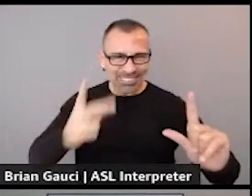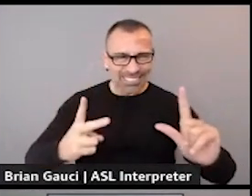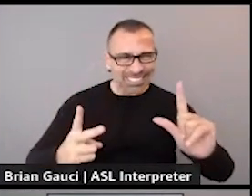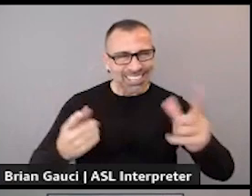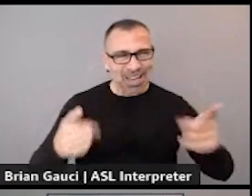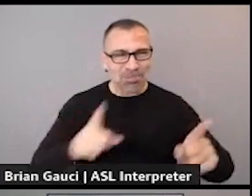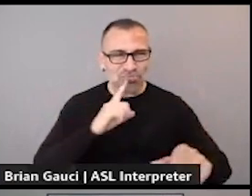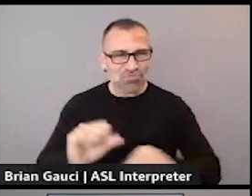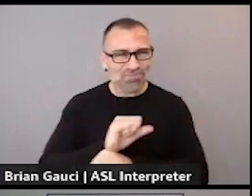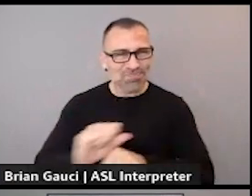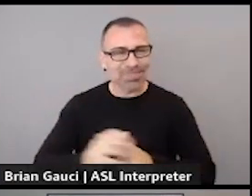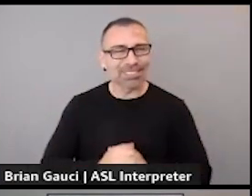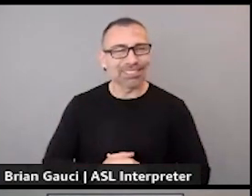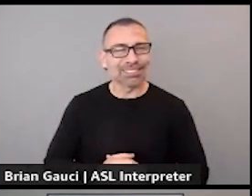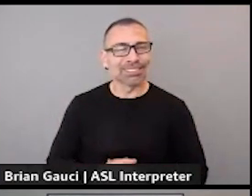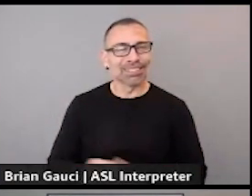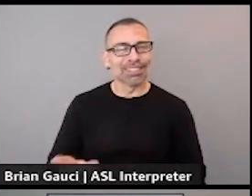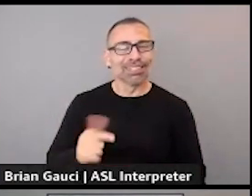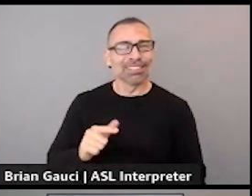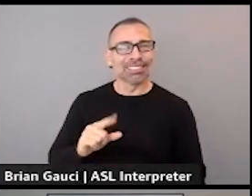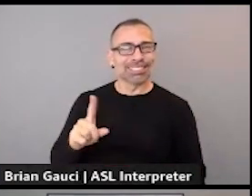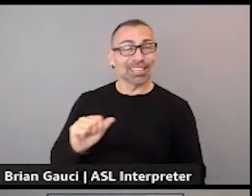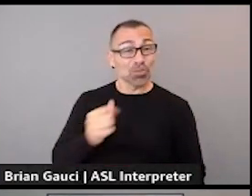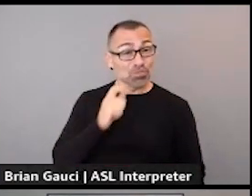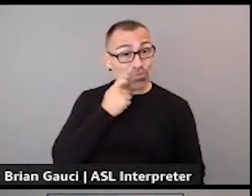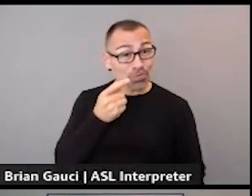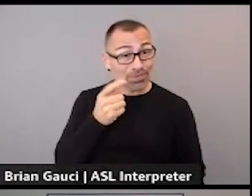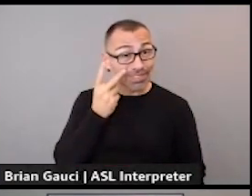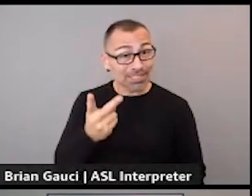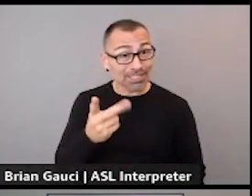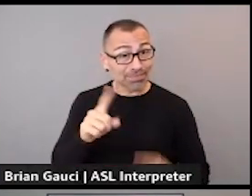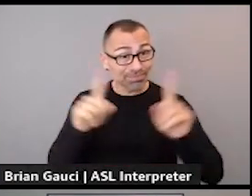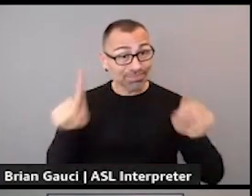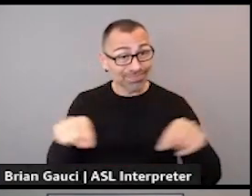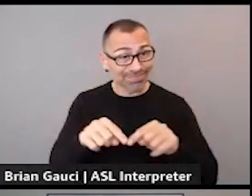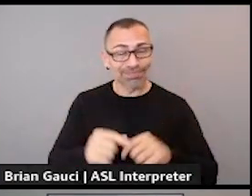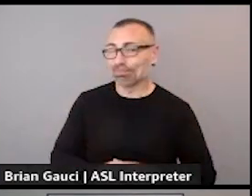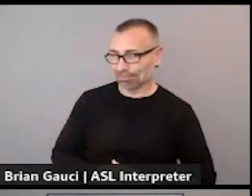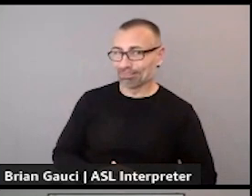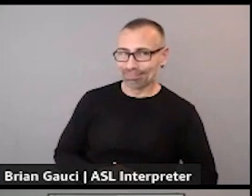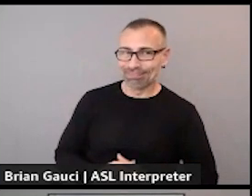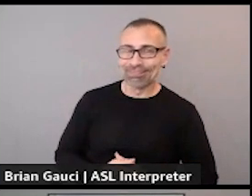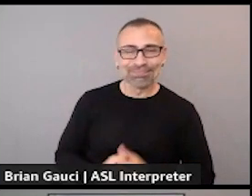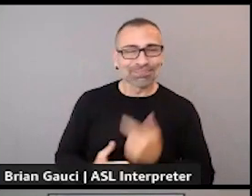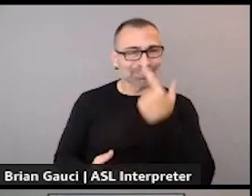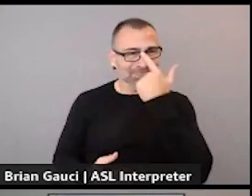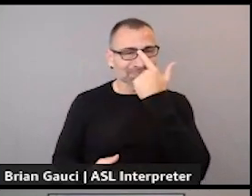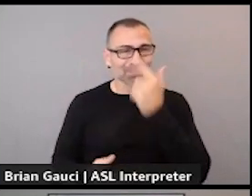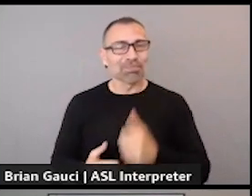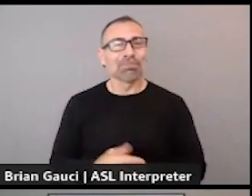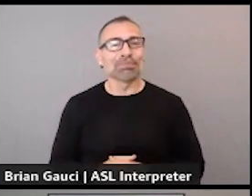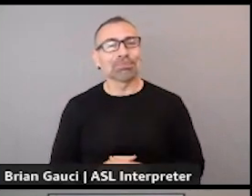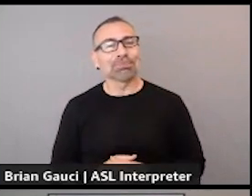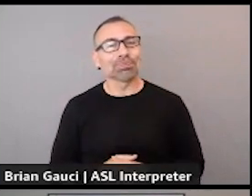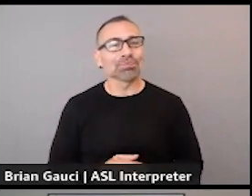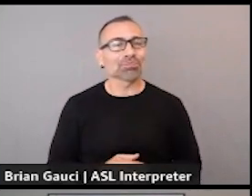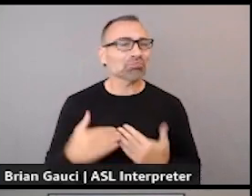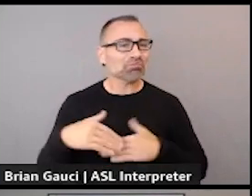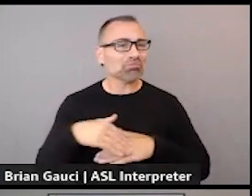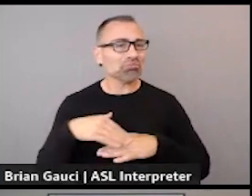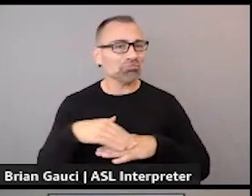are canceled out. So that's quantum computing in a nutshell. Wow. I think I remember on a airplane once reading an